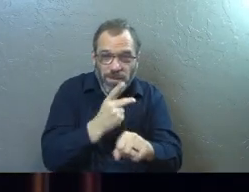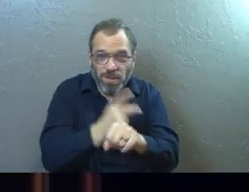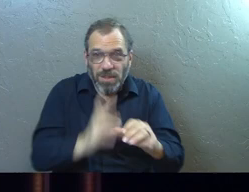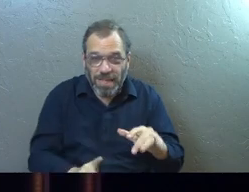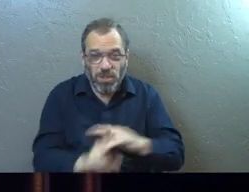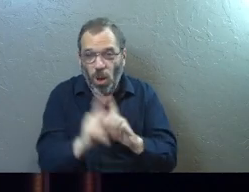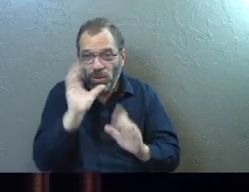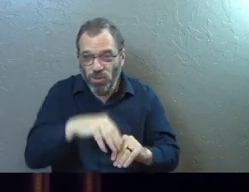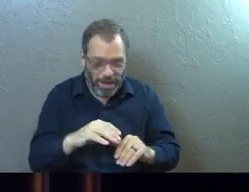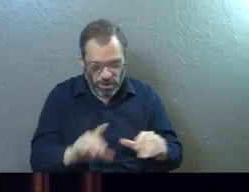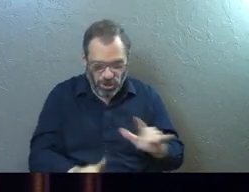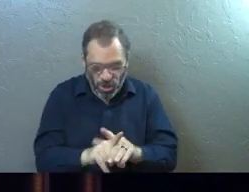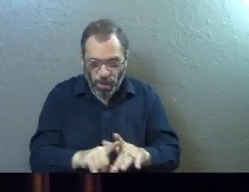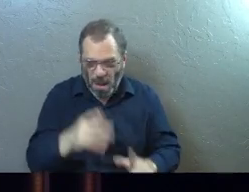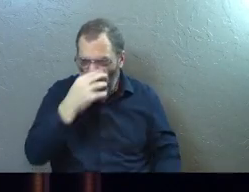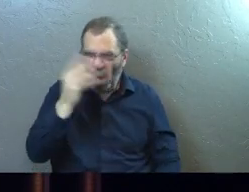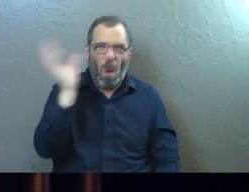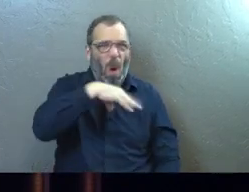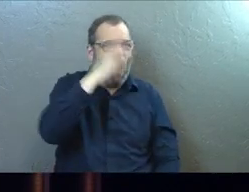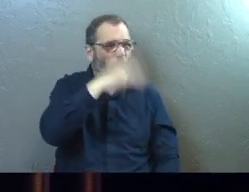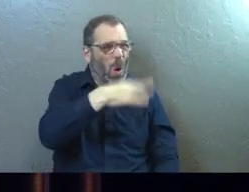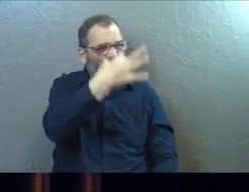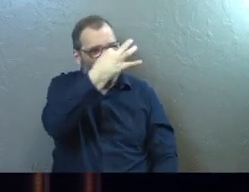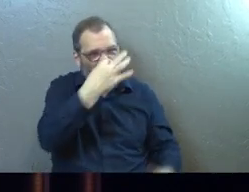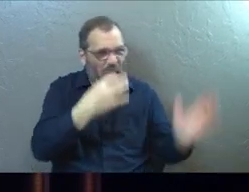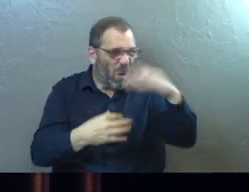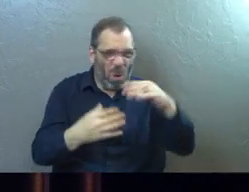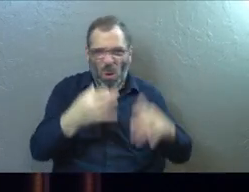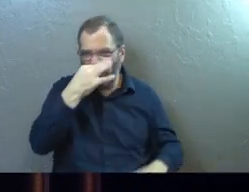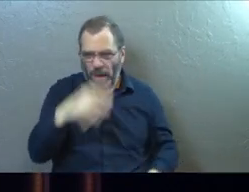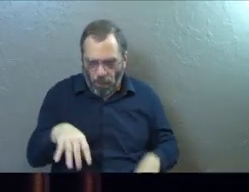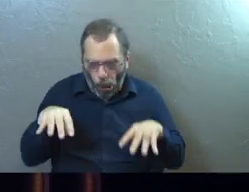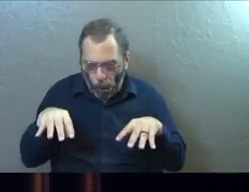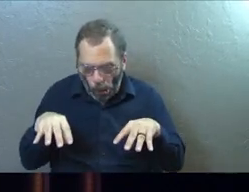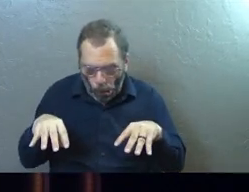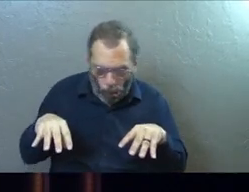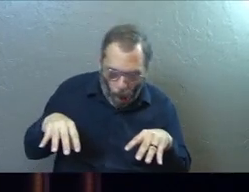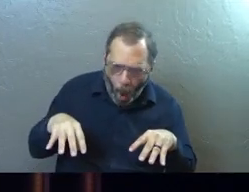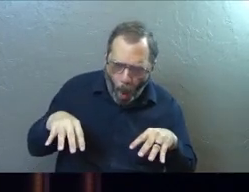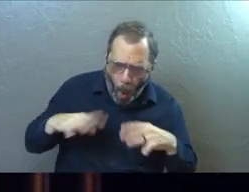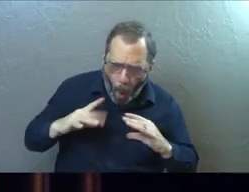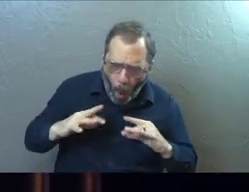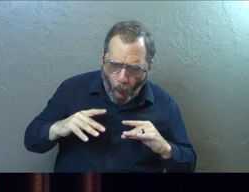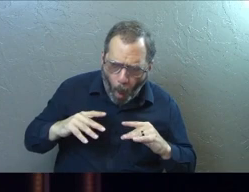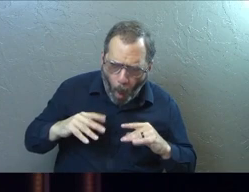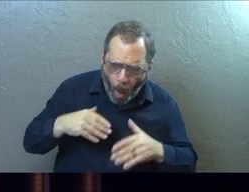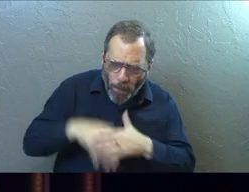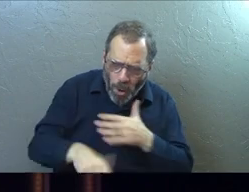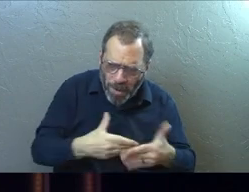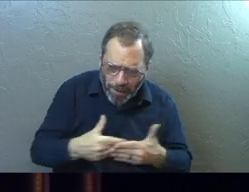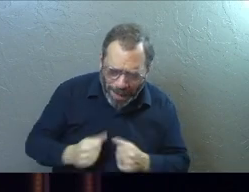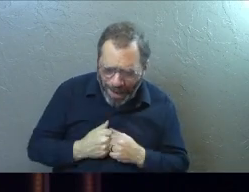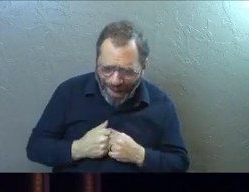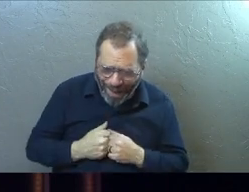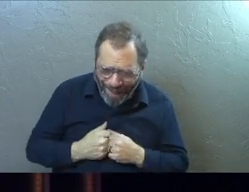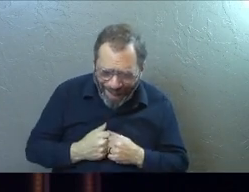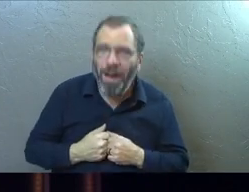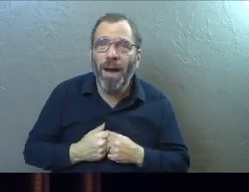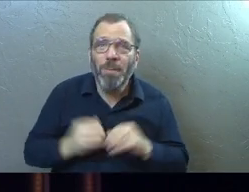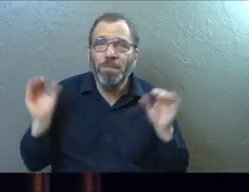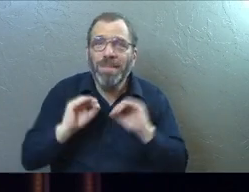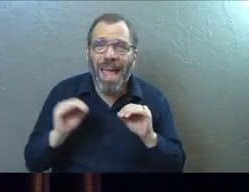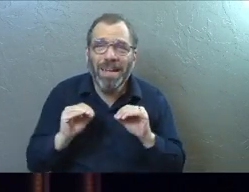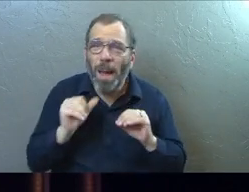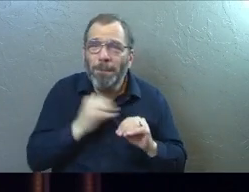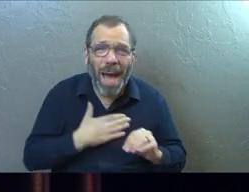these strangers out of nowhere, stinky, smelly people. And they're going to be like, like looking at you as you've just given birth to a baby, you know? Like, none of this